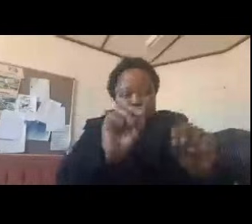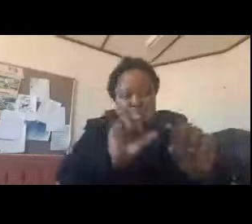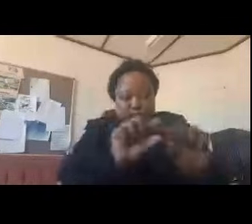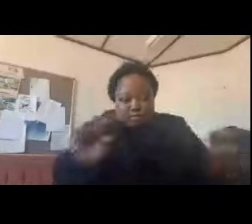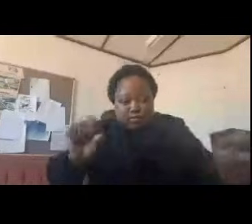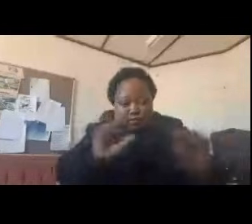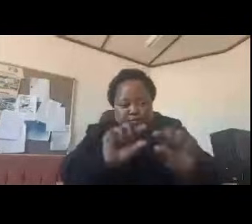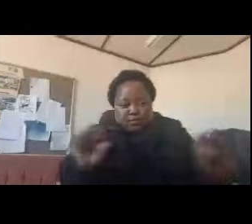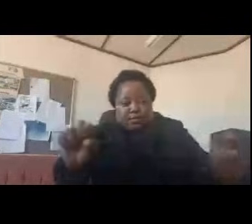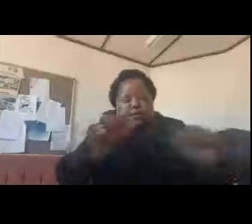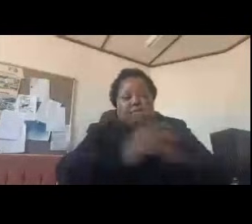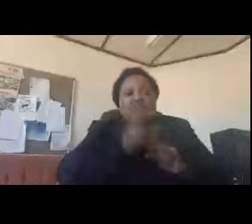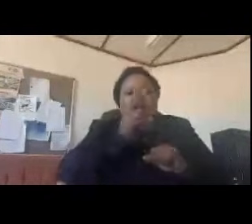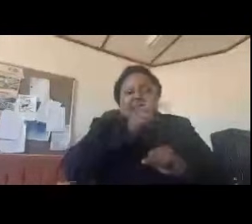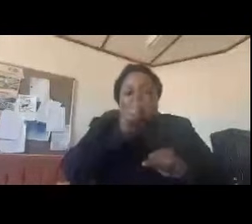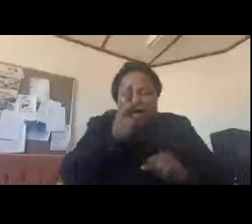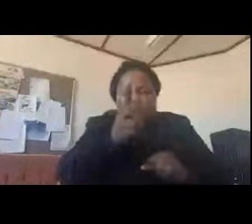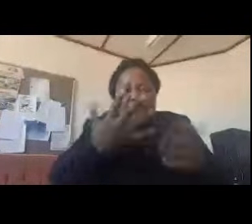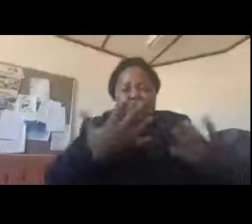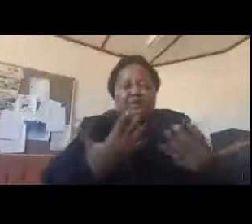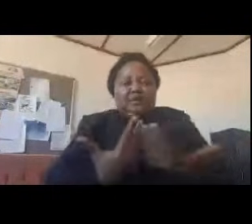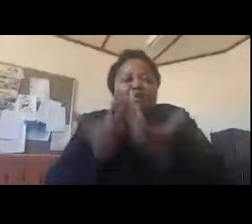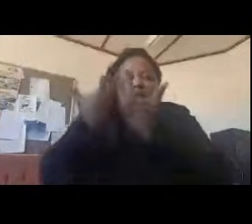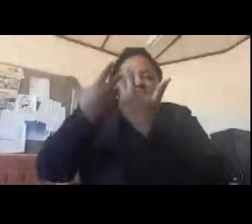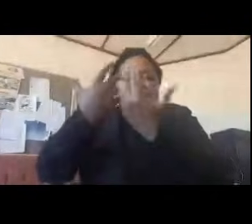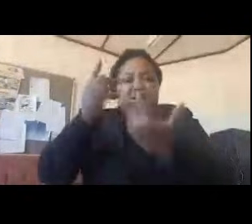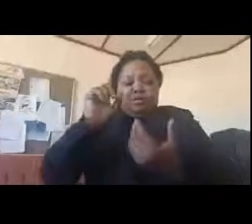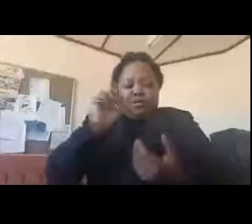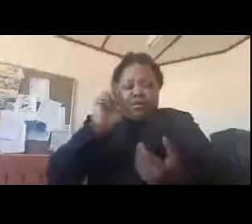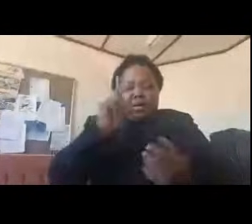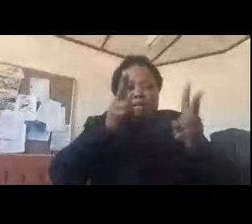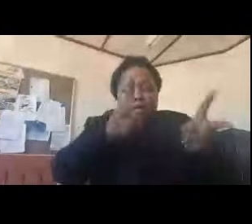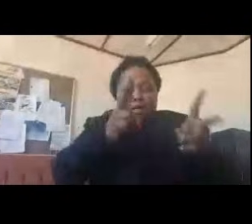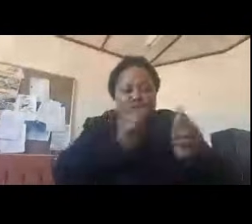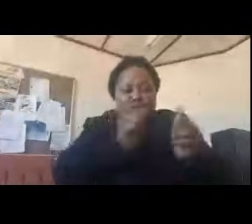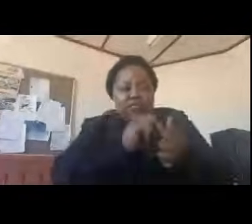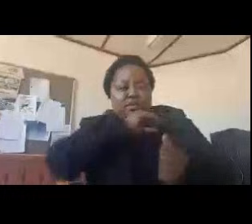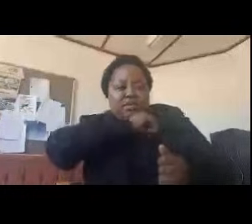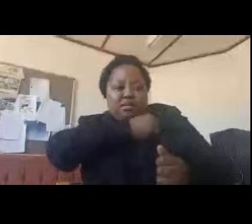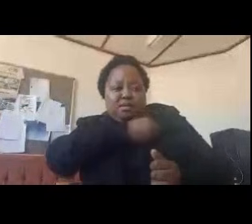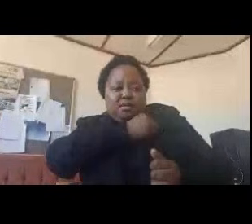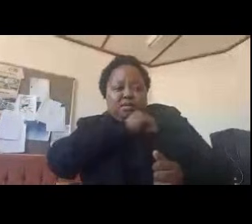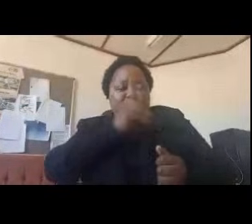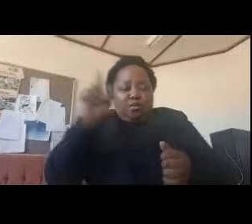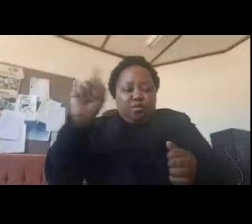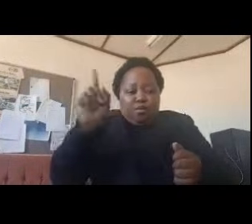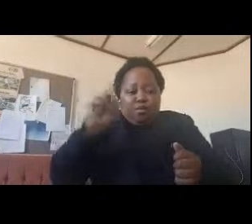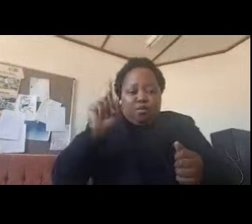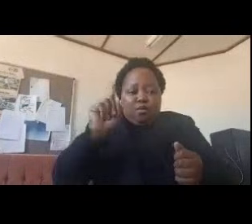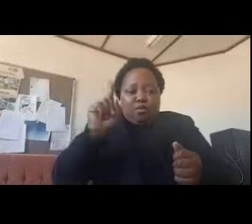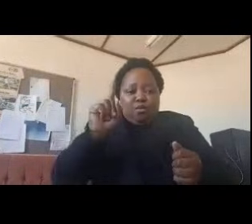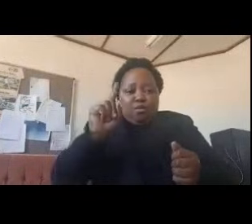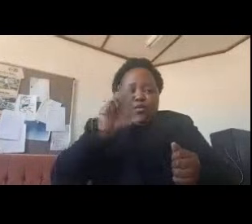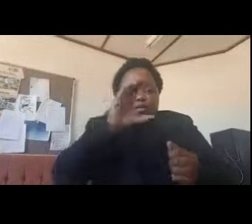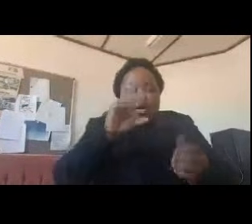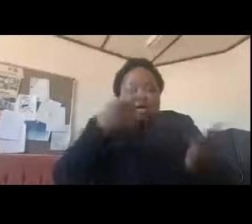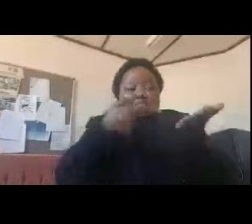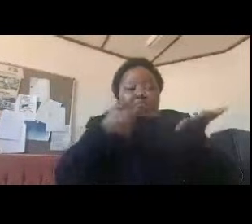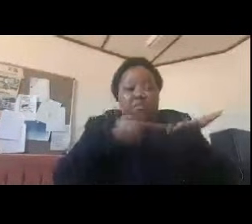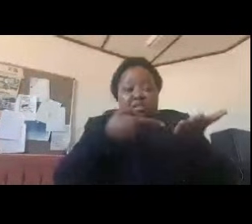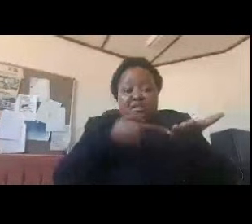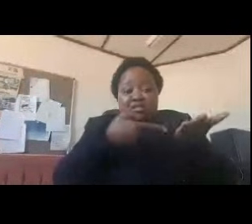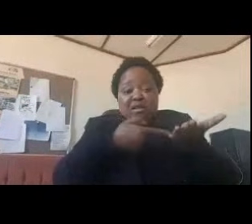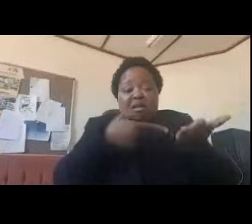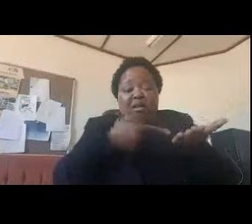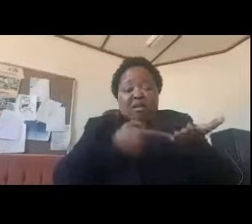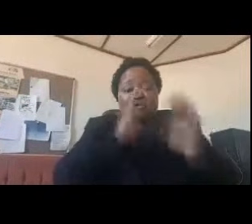you'll find that challenge that persons with disability faces is within our digital spaces. You'll find that